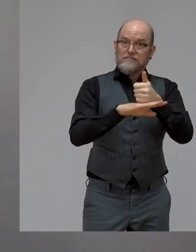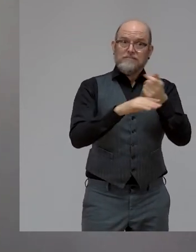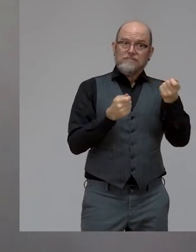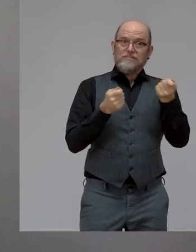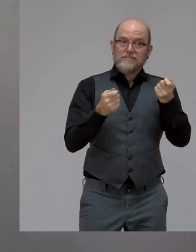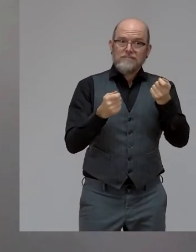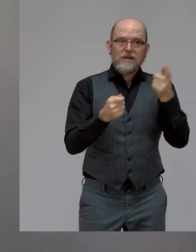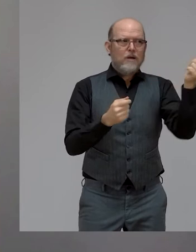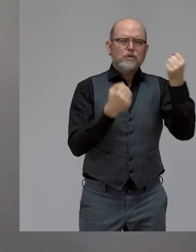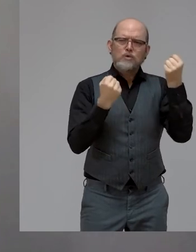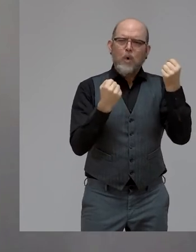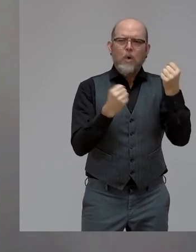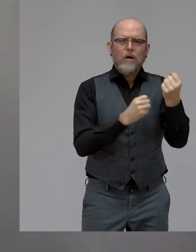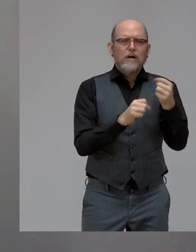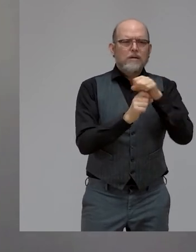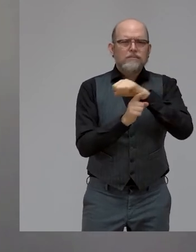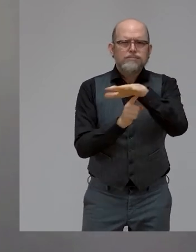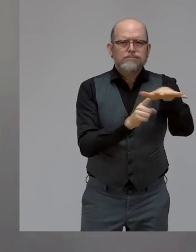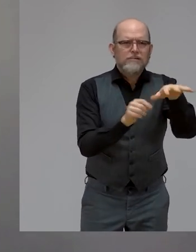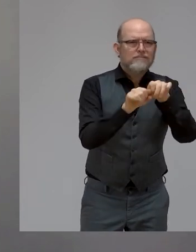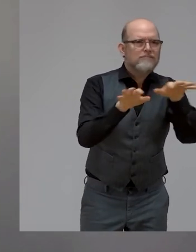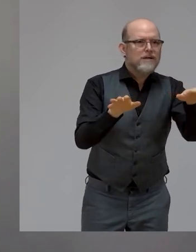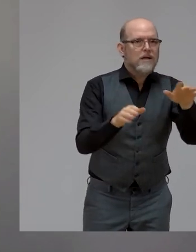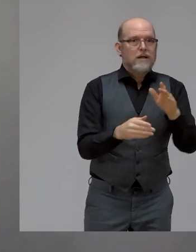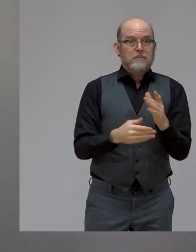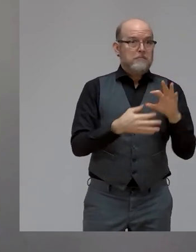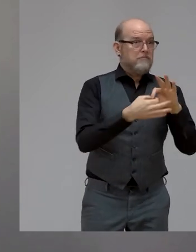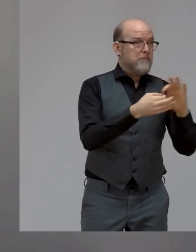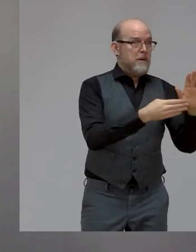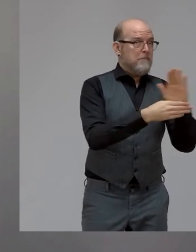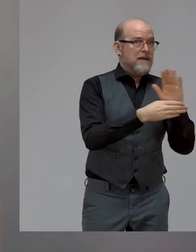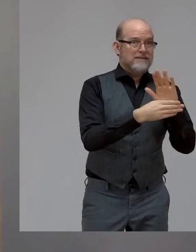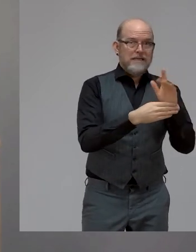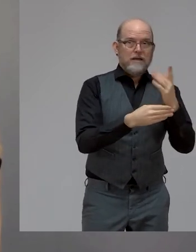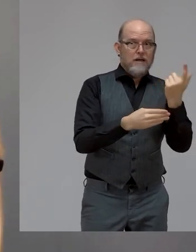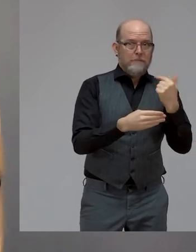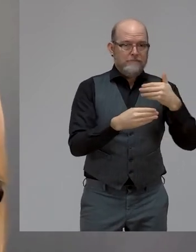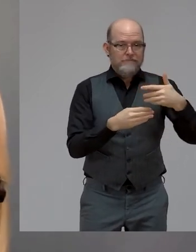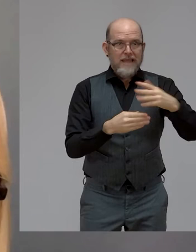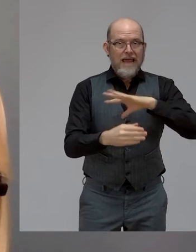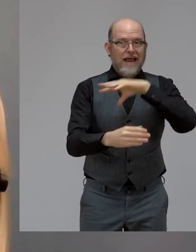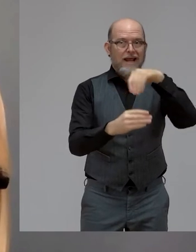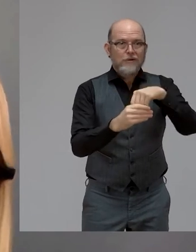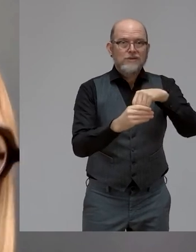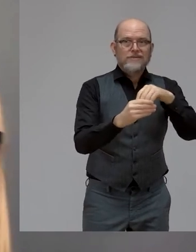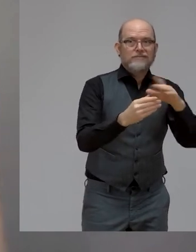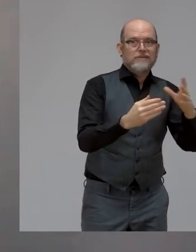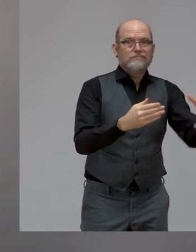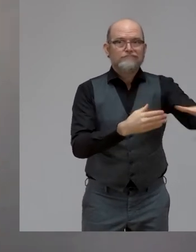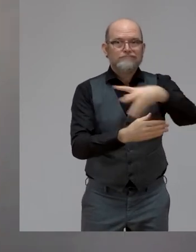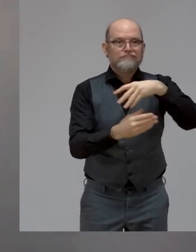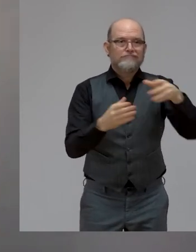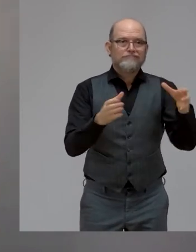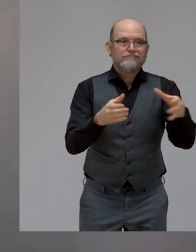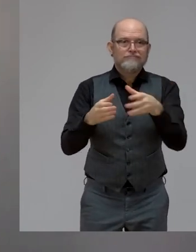that inclusive business can create inclusive societies. And that inclusive business requires inclusive leaders. Inclusive leaders